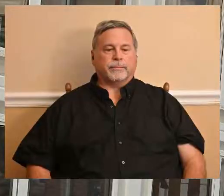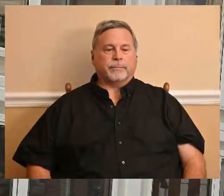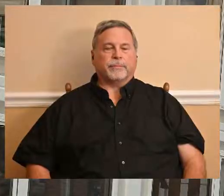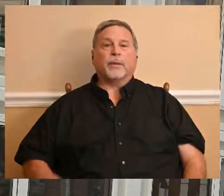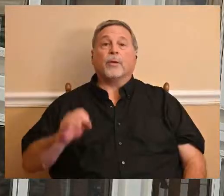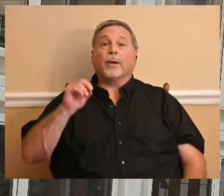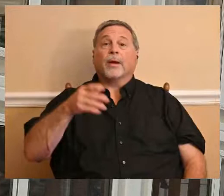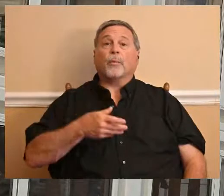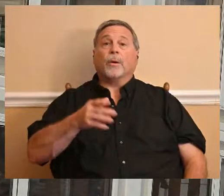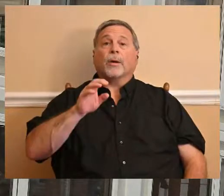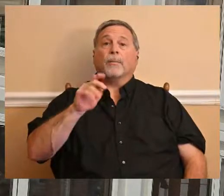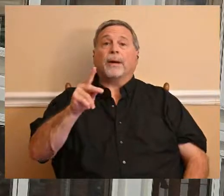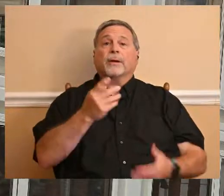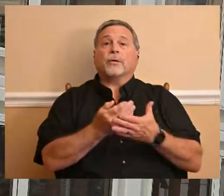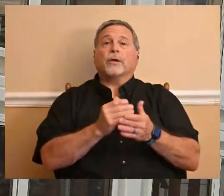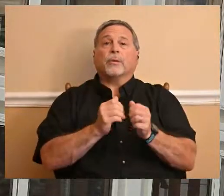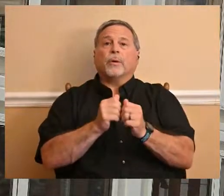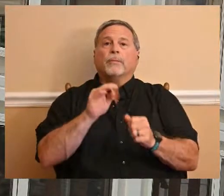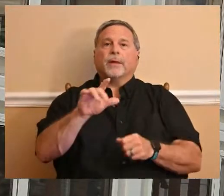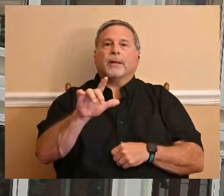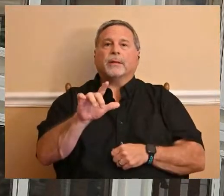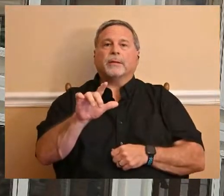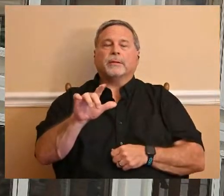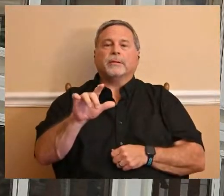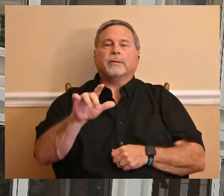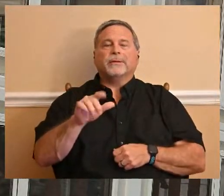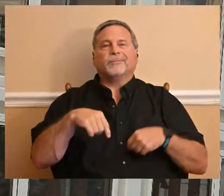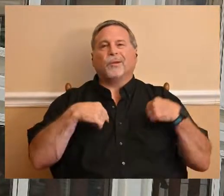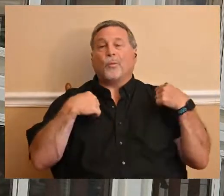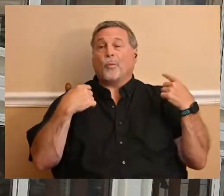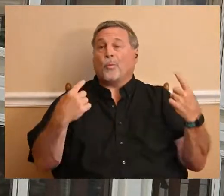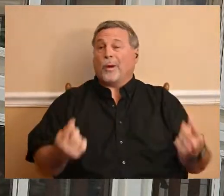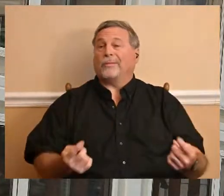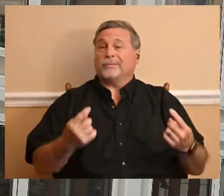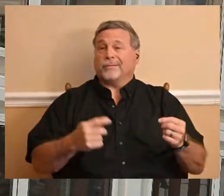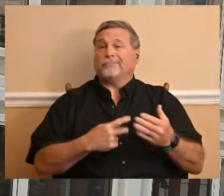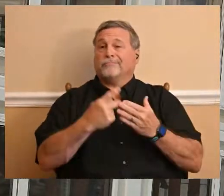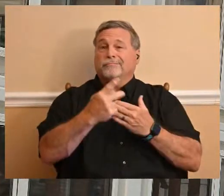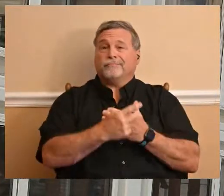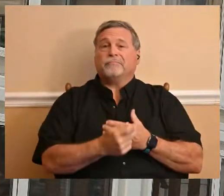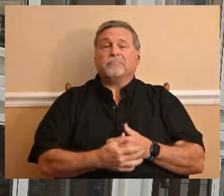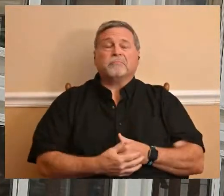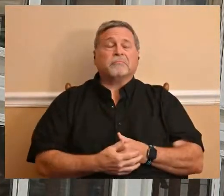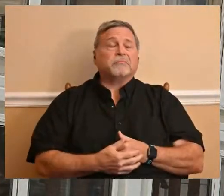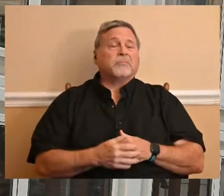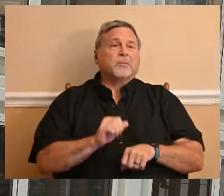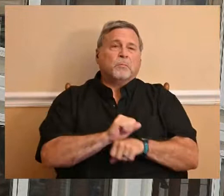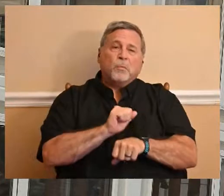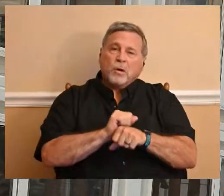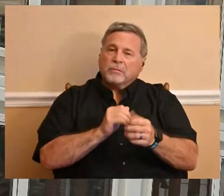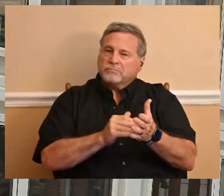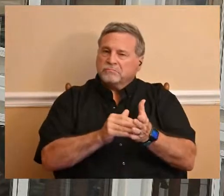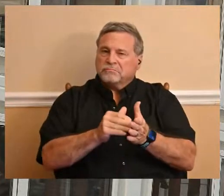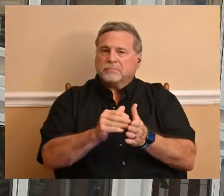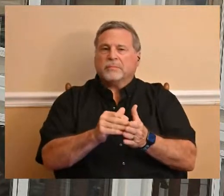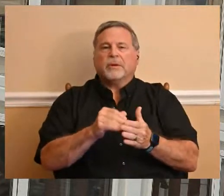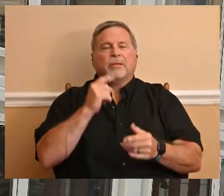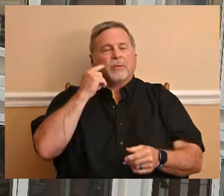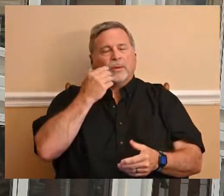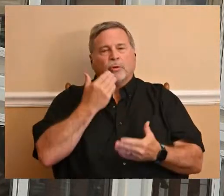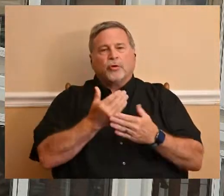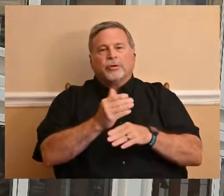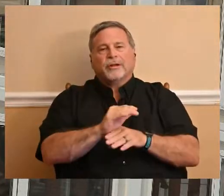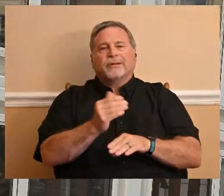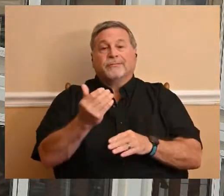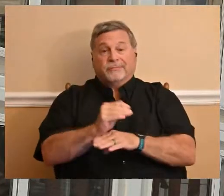Okay, welcome back to Cooking with Bill. It's been a while since we've done a video. Been working a lot, but I thought it would be a good night for it